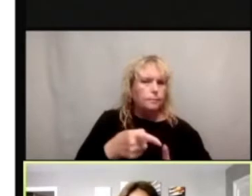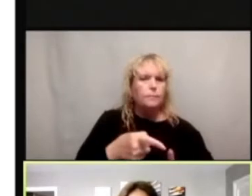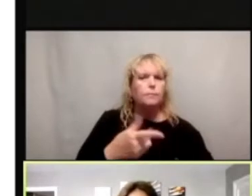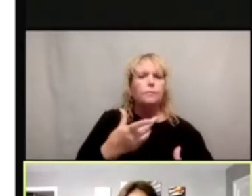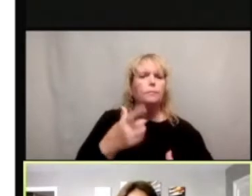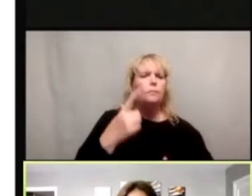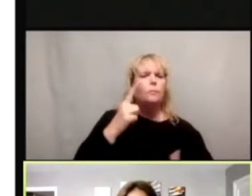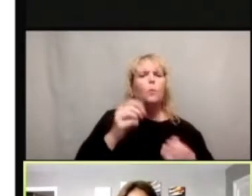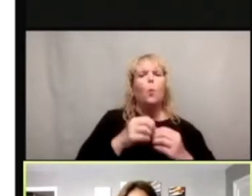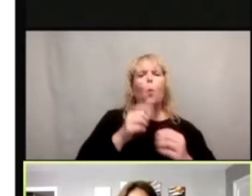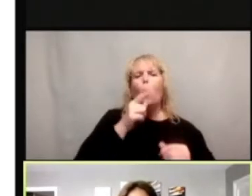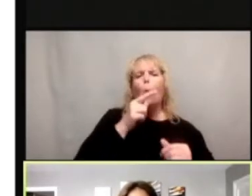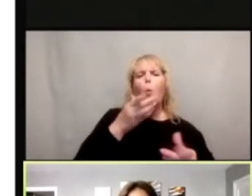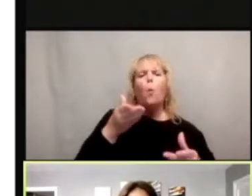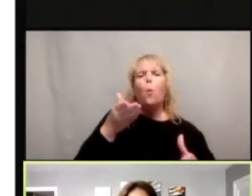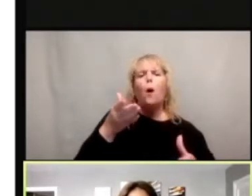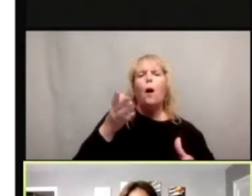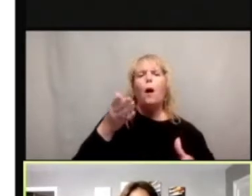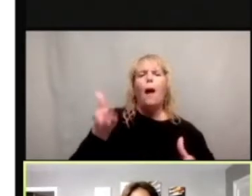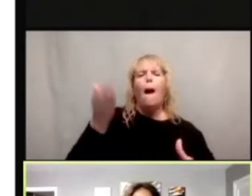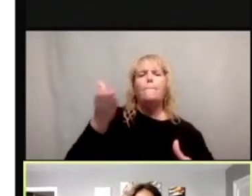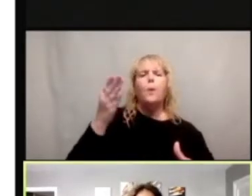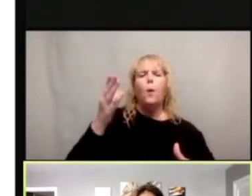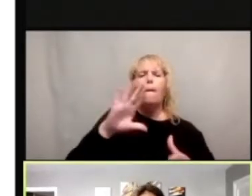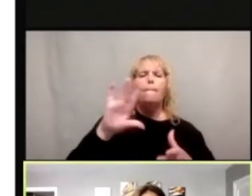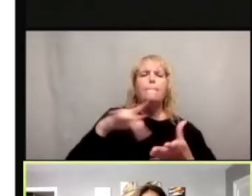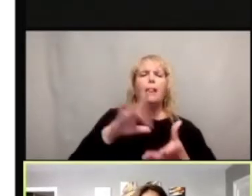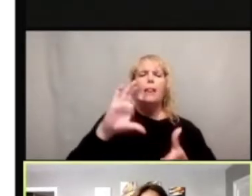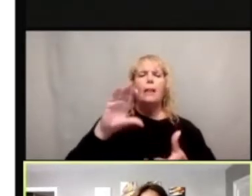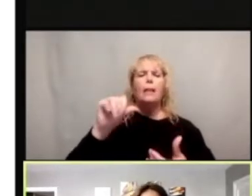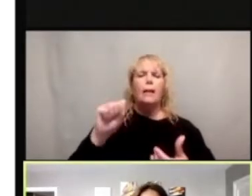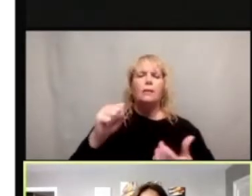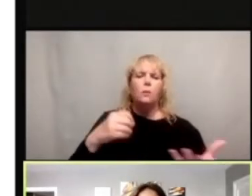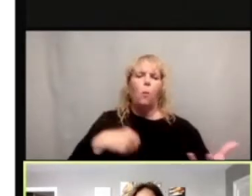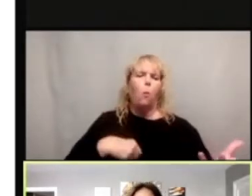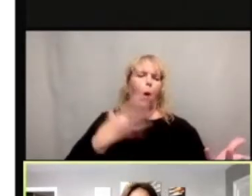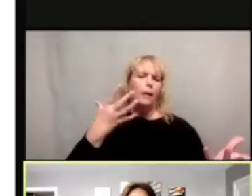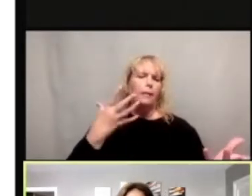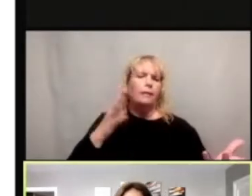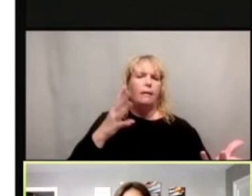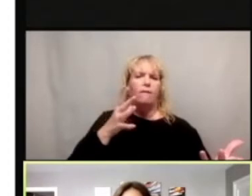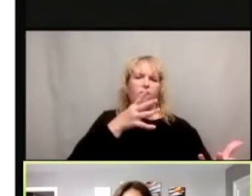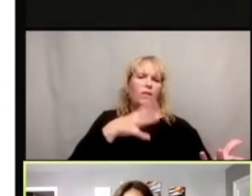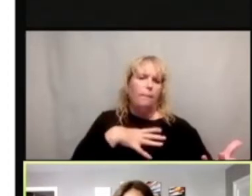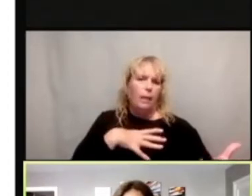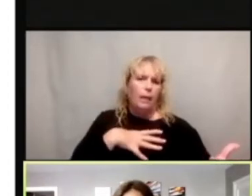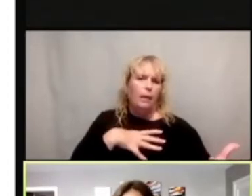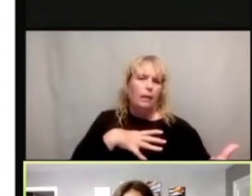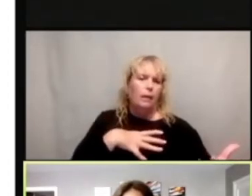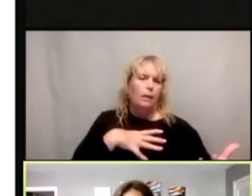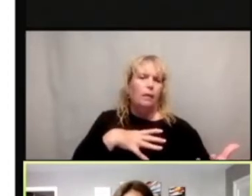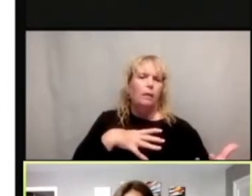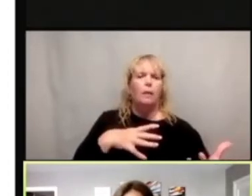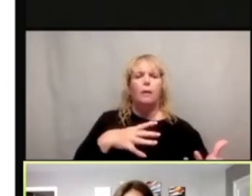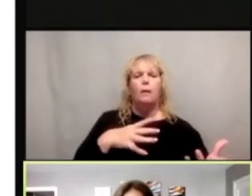upper middle class white female population who are insured. So just giving you context.